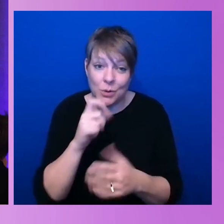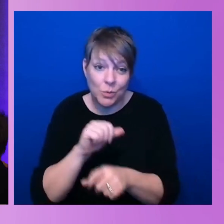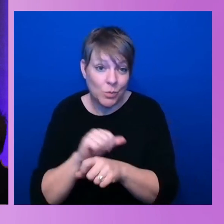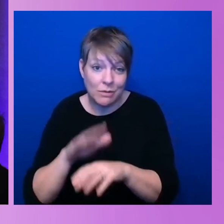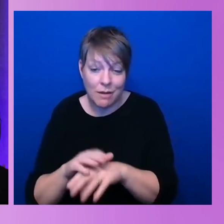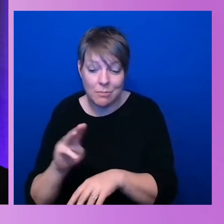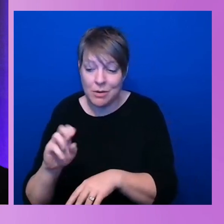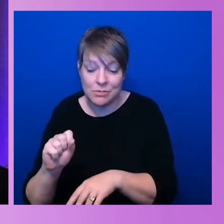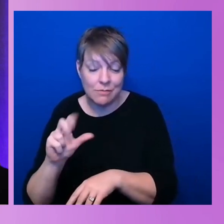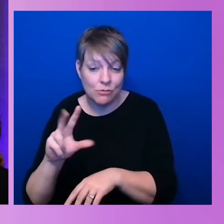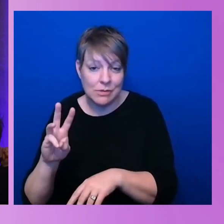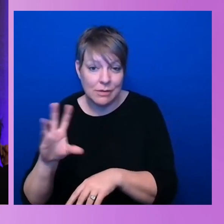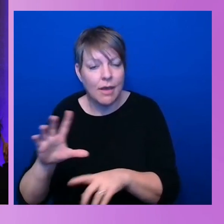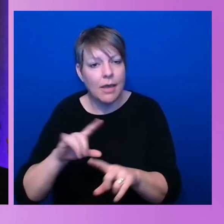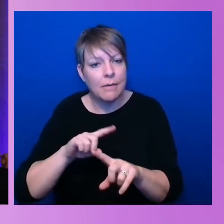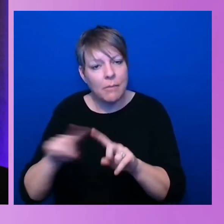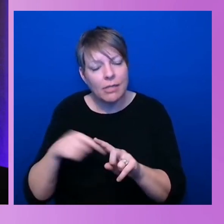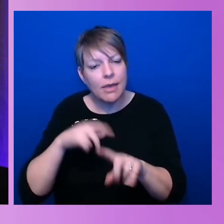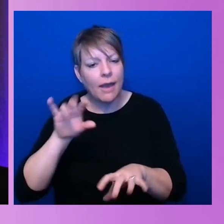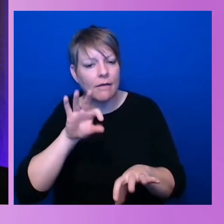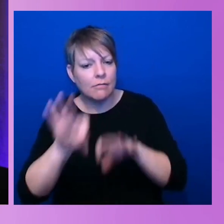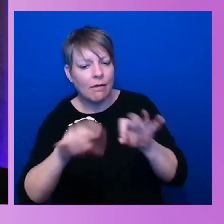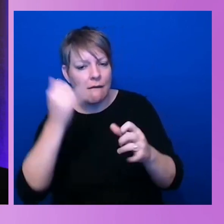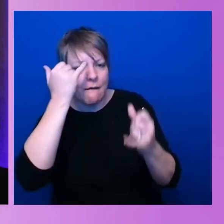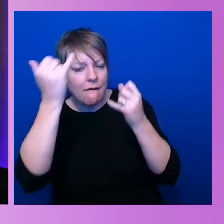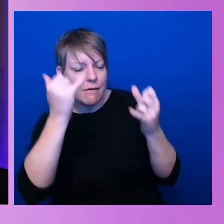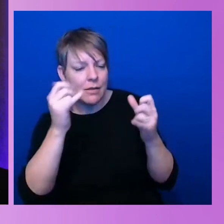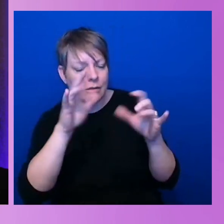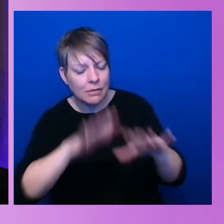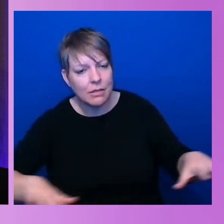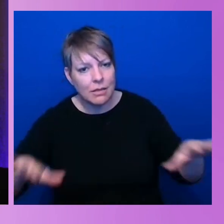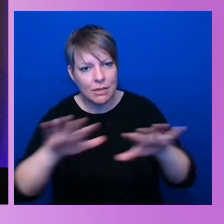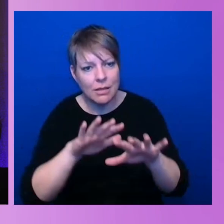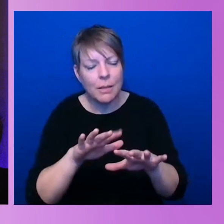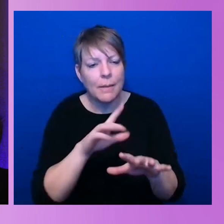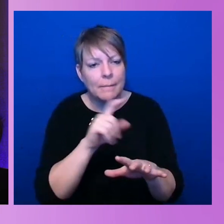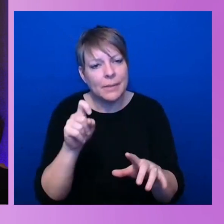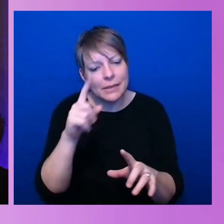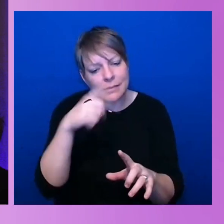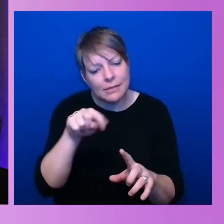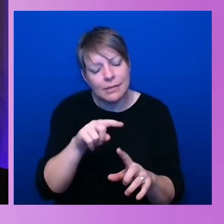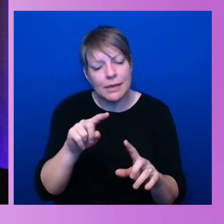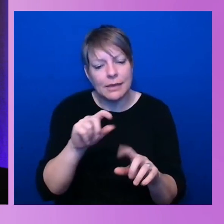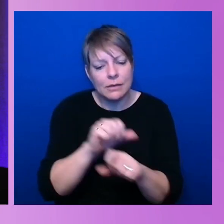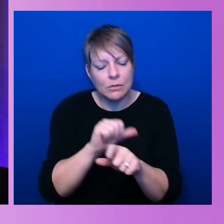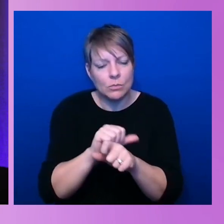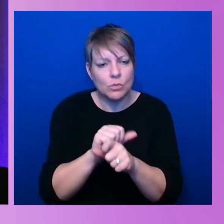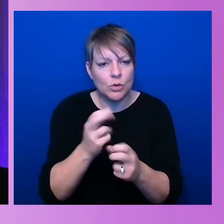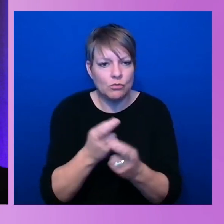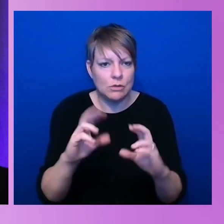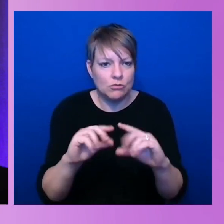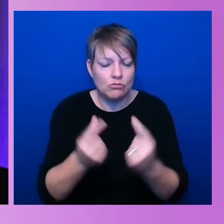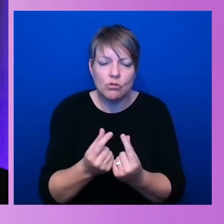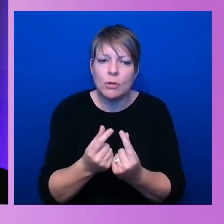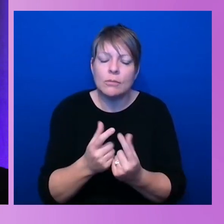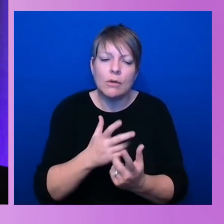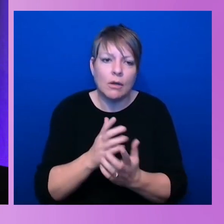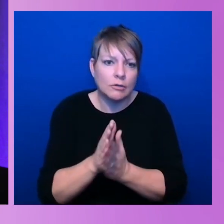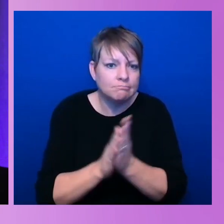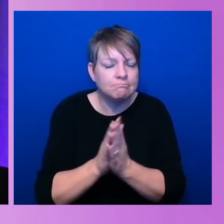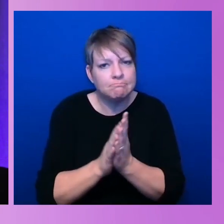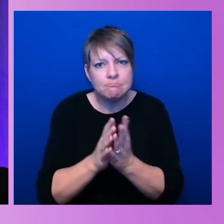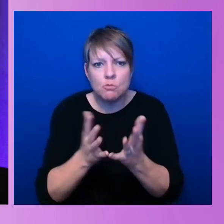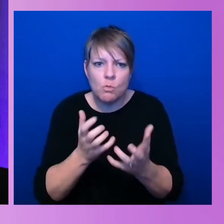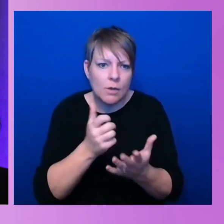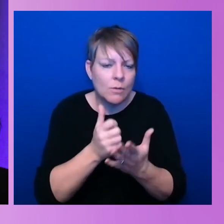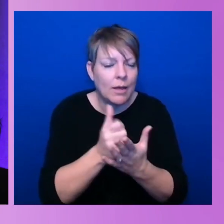to get ideas for features from across the company because these employee resource groups are so passionate about helping, and they have such